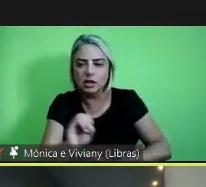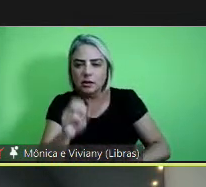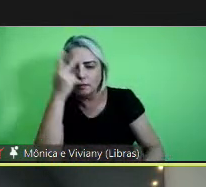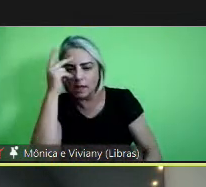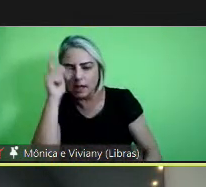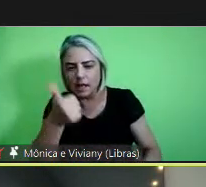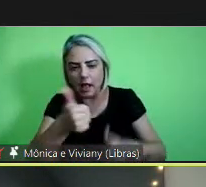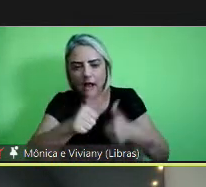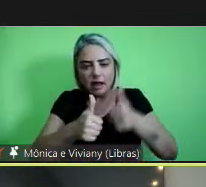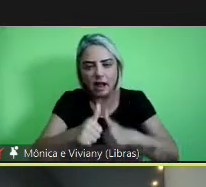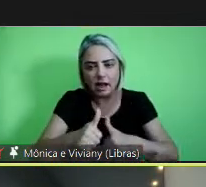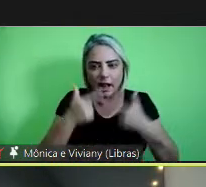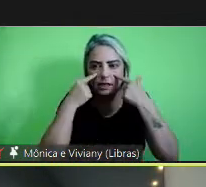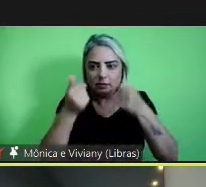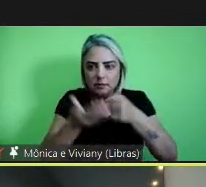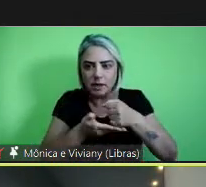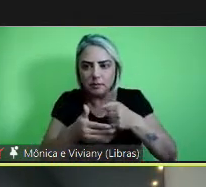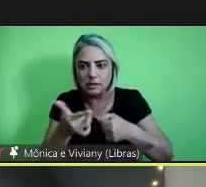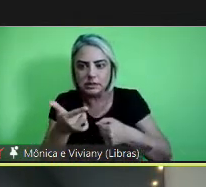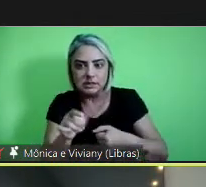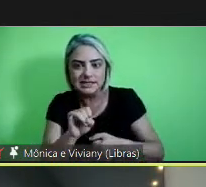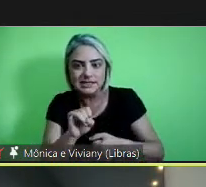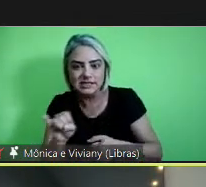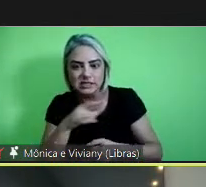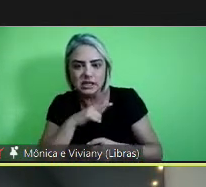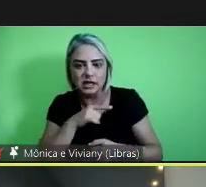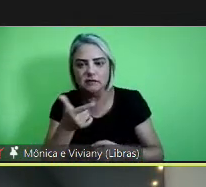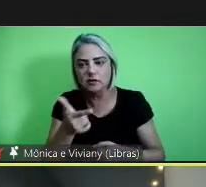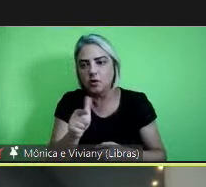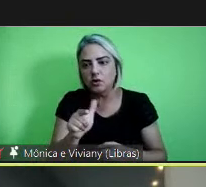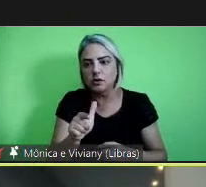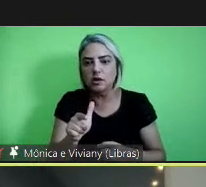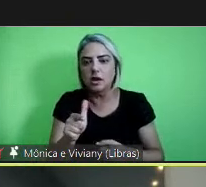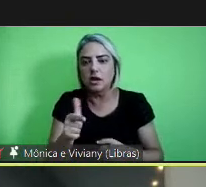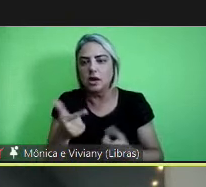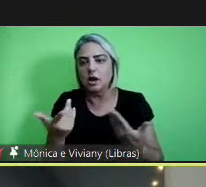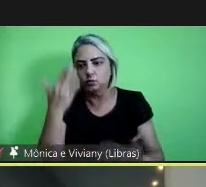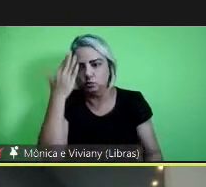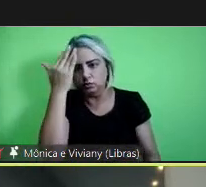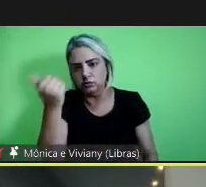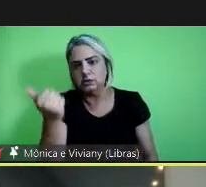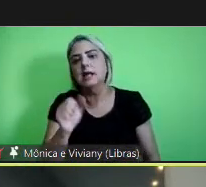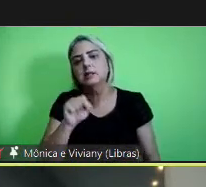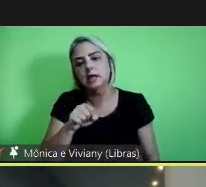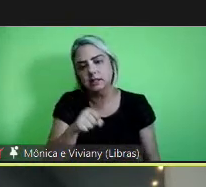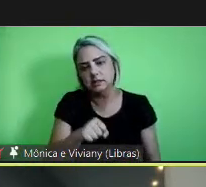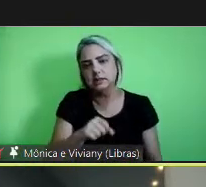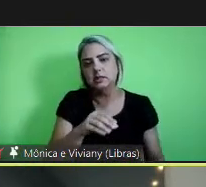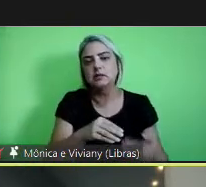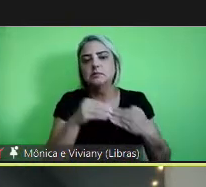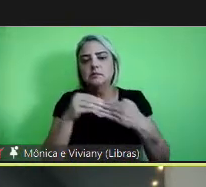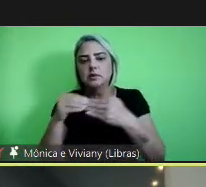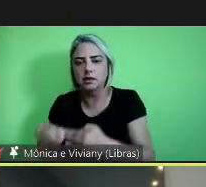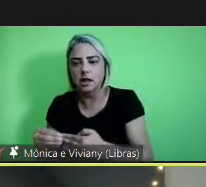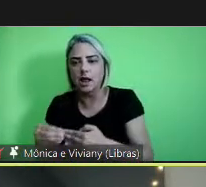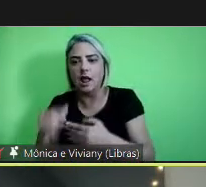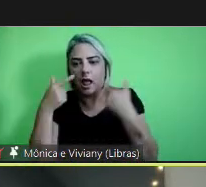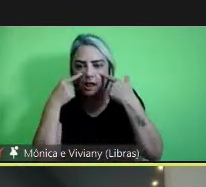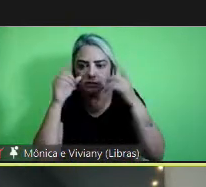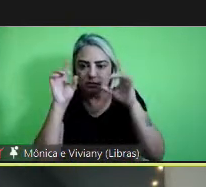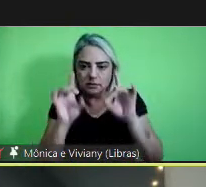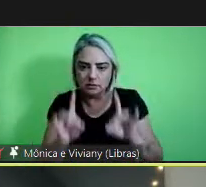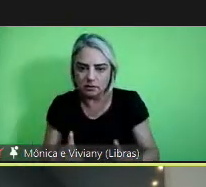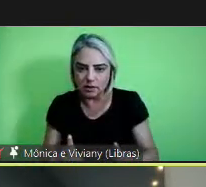care. They assess whether there was primary health care service for the user and whether it